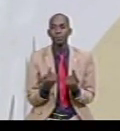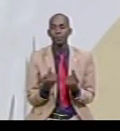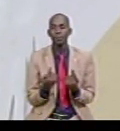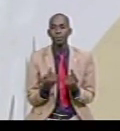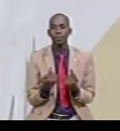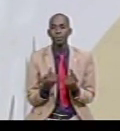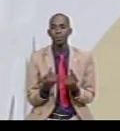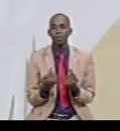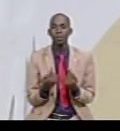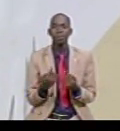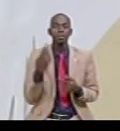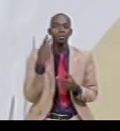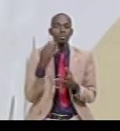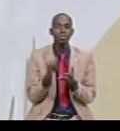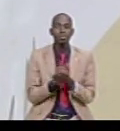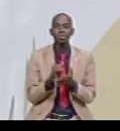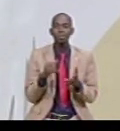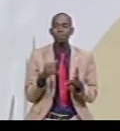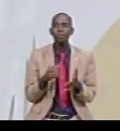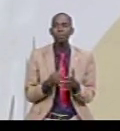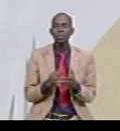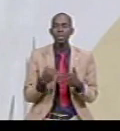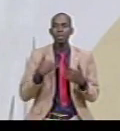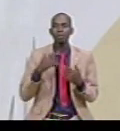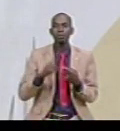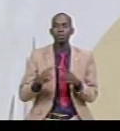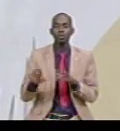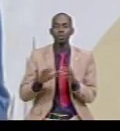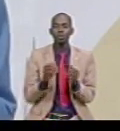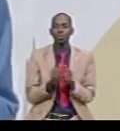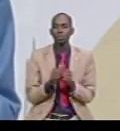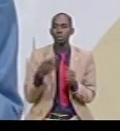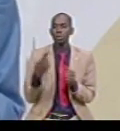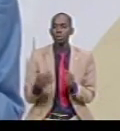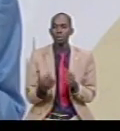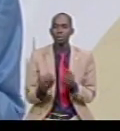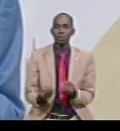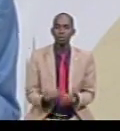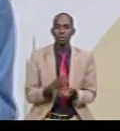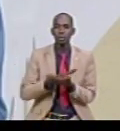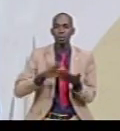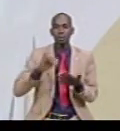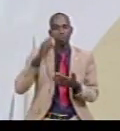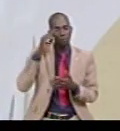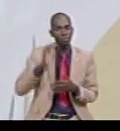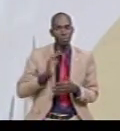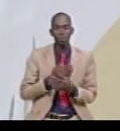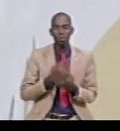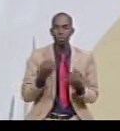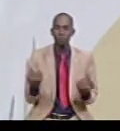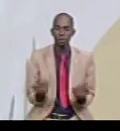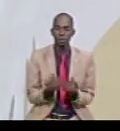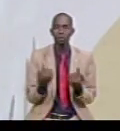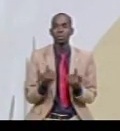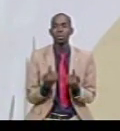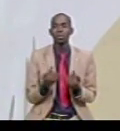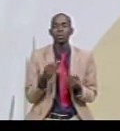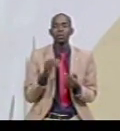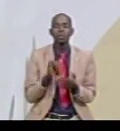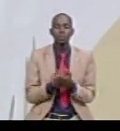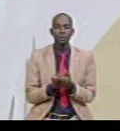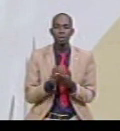it has to do with expiation of our sin that's to do with the propitiation for our sin those are the words